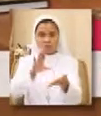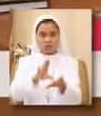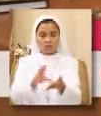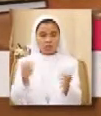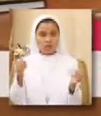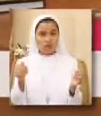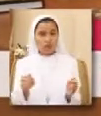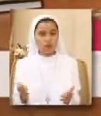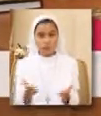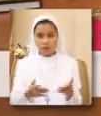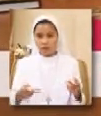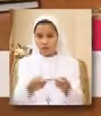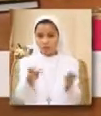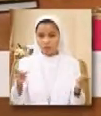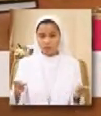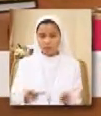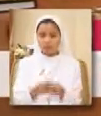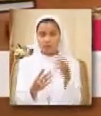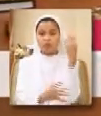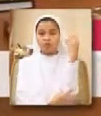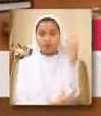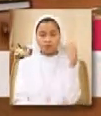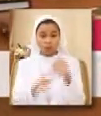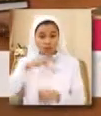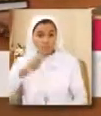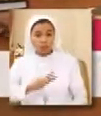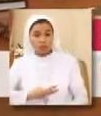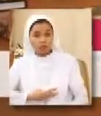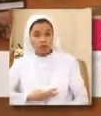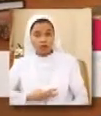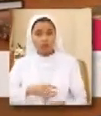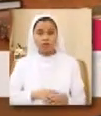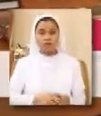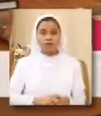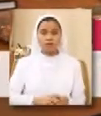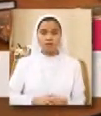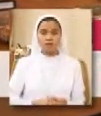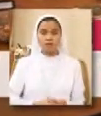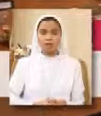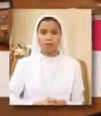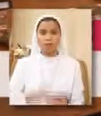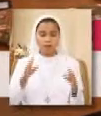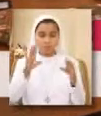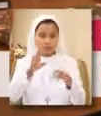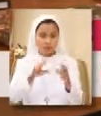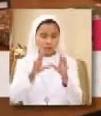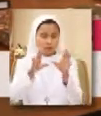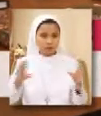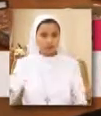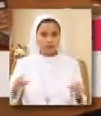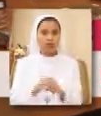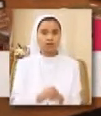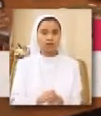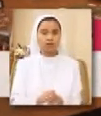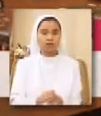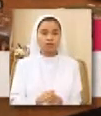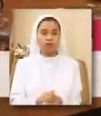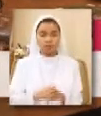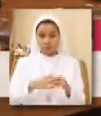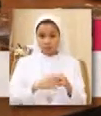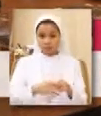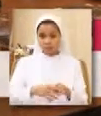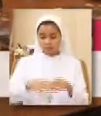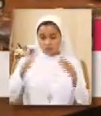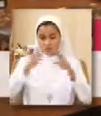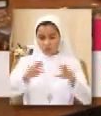to centers wherein the poor are being cared for. No? Welcome, I've been Bishop. To MOPs and the Missionary Sisters, and I'll